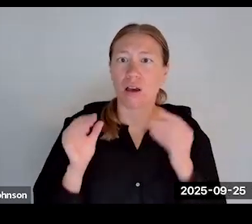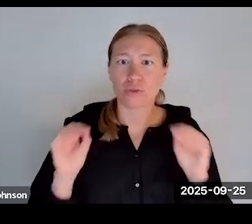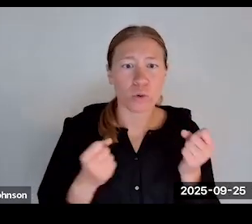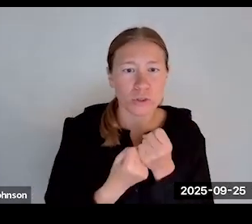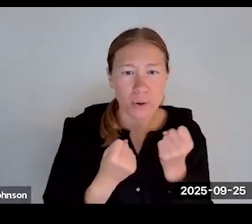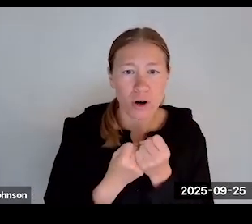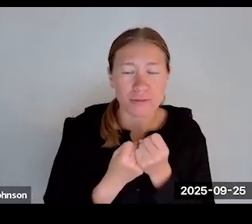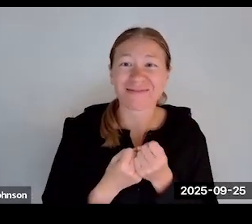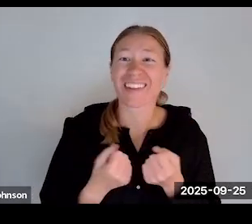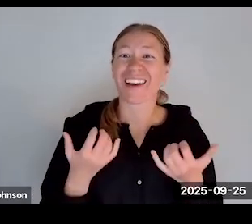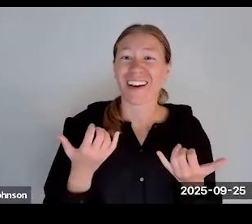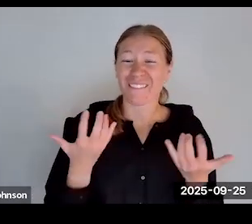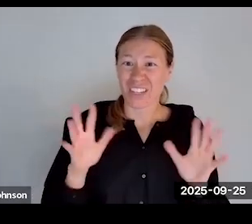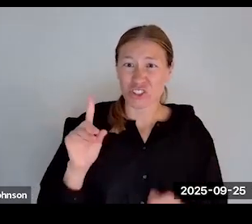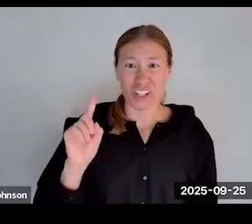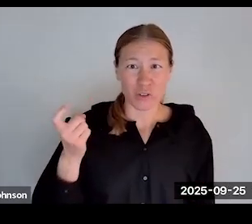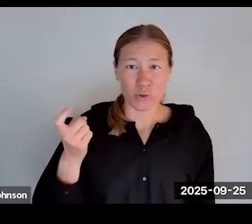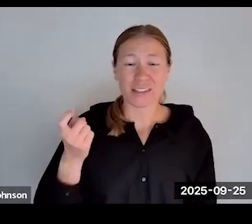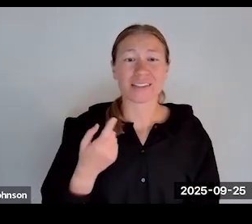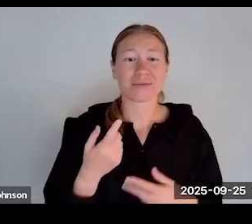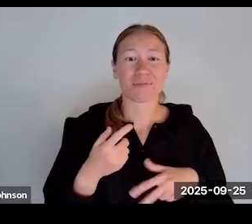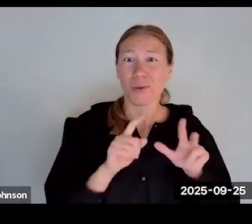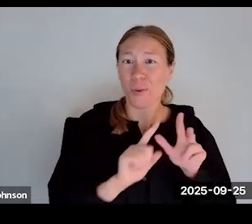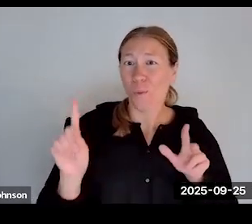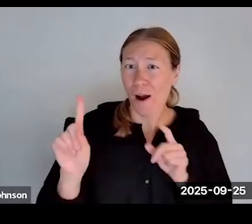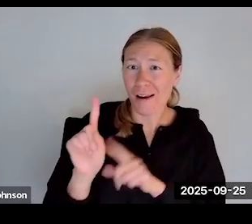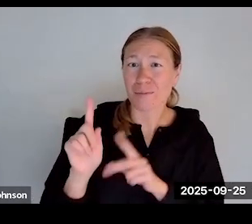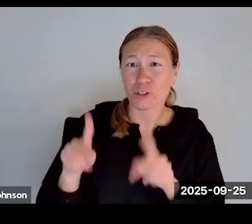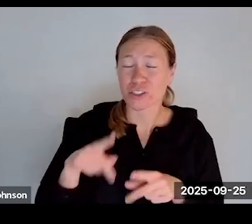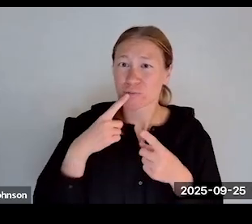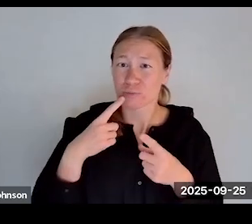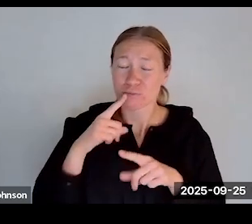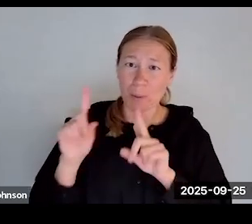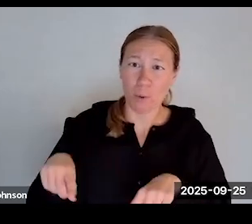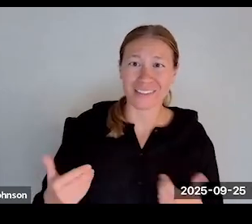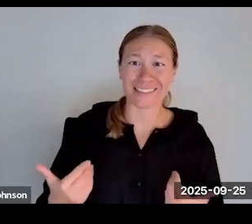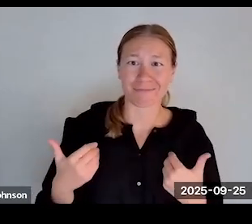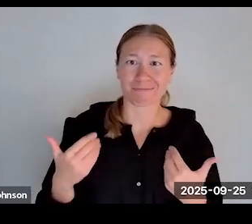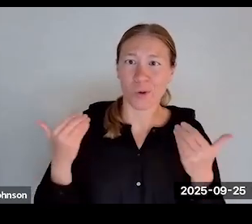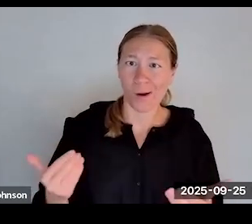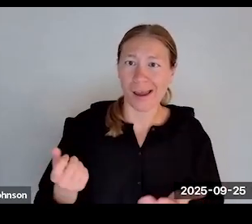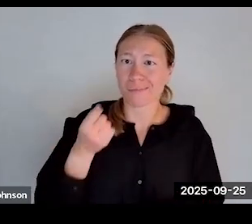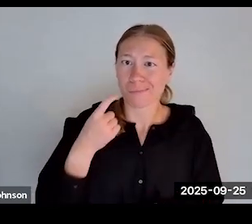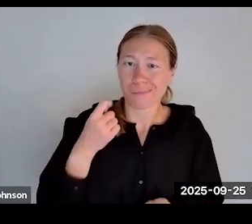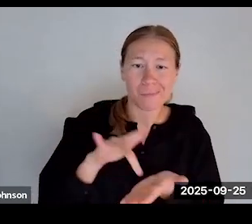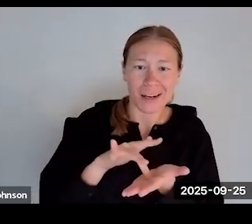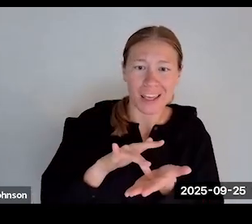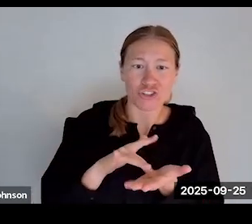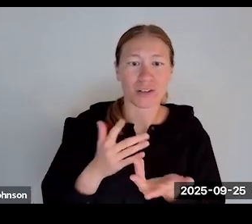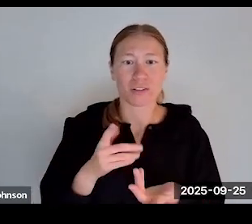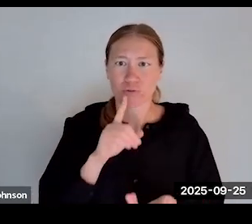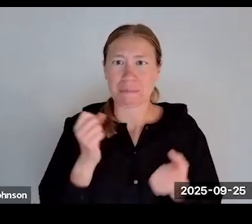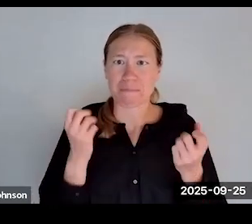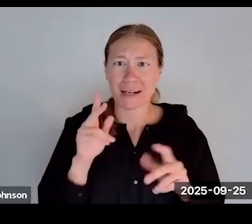in 3 report taking medication, and over 70% of individuals in this category have struggled to